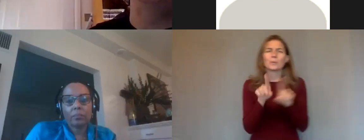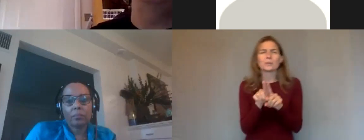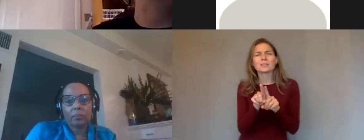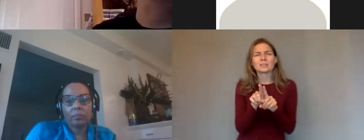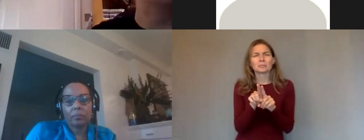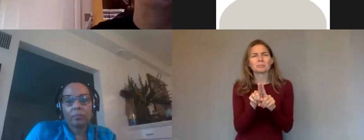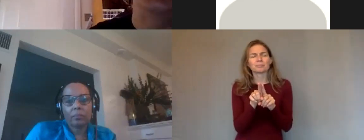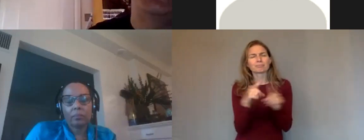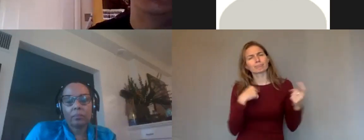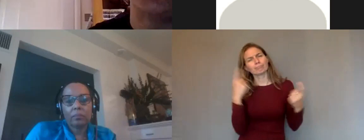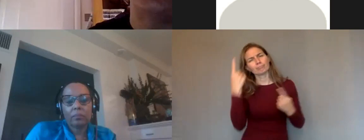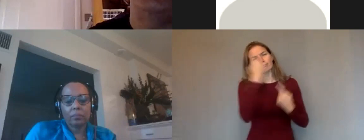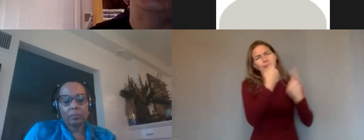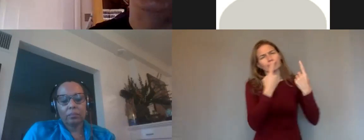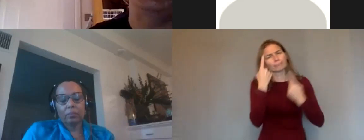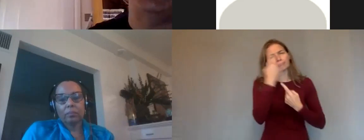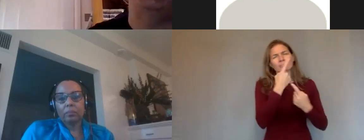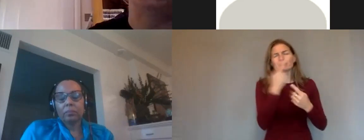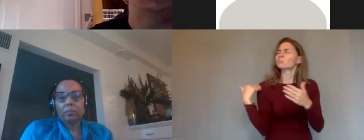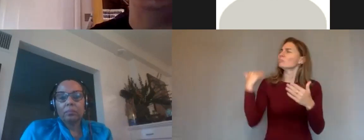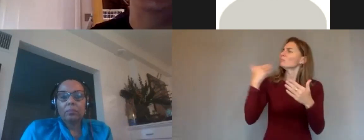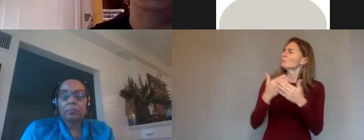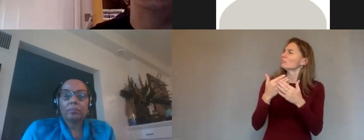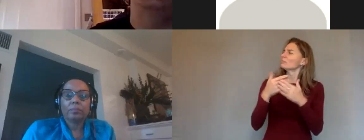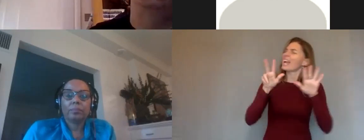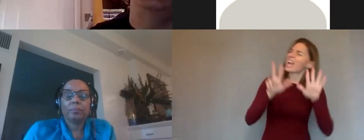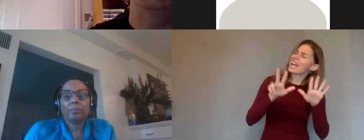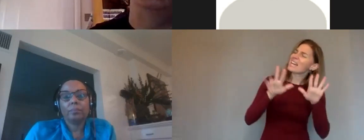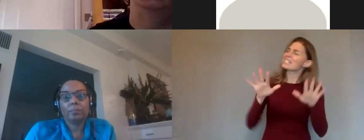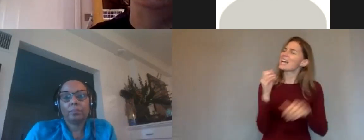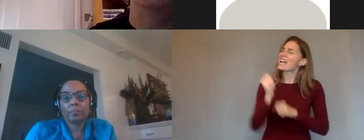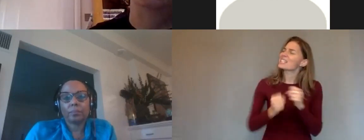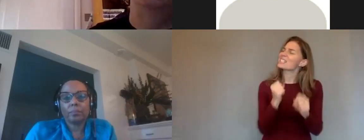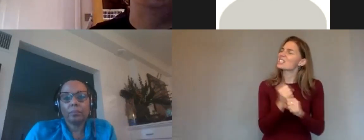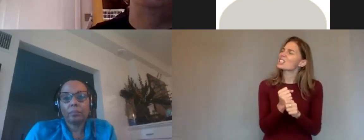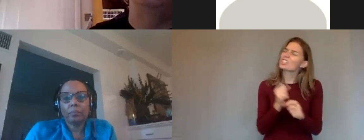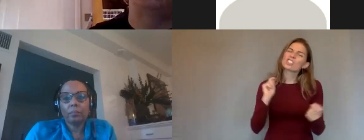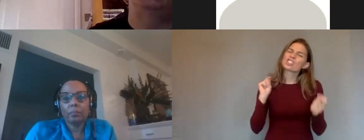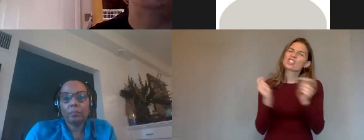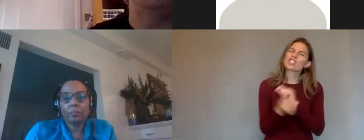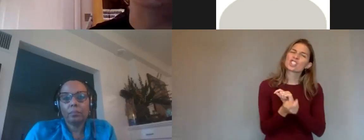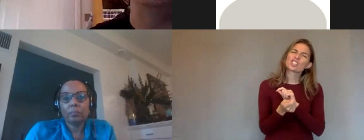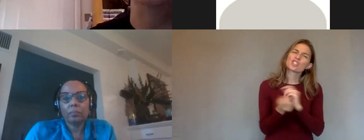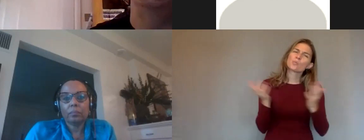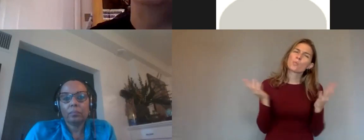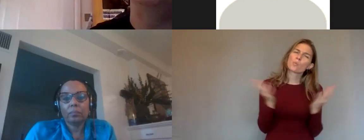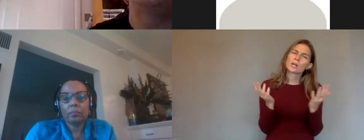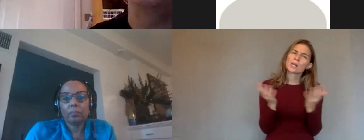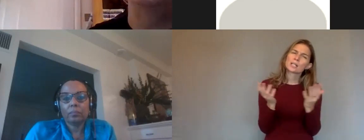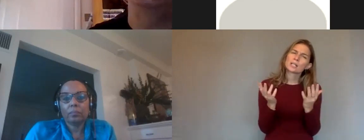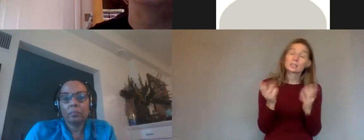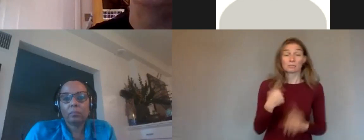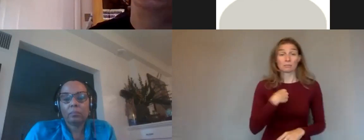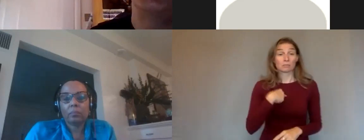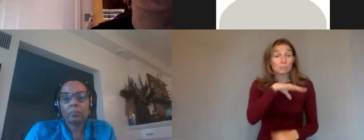big changes over the past 8 to 10 years. for people with disabilities, and I include